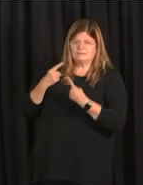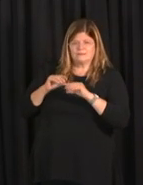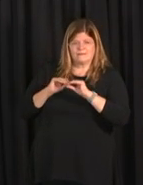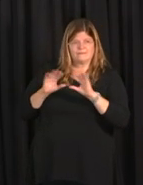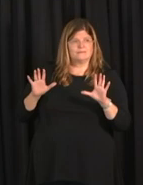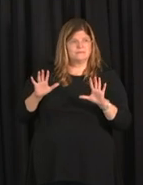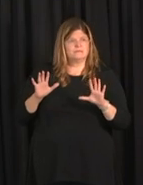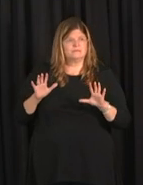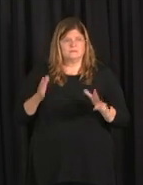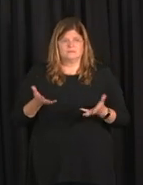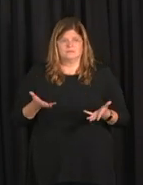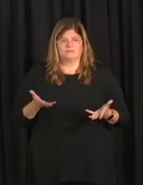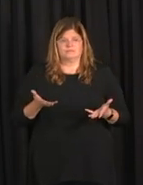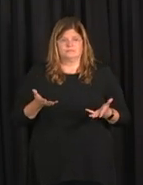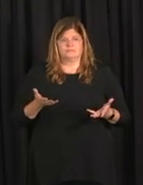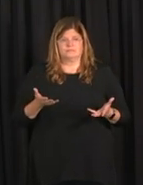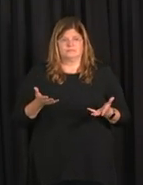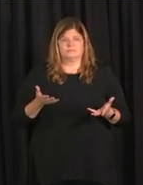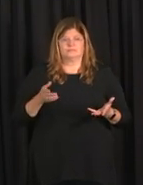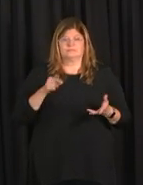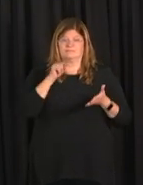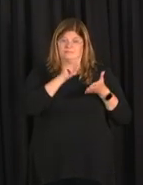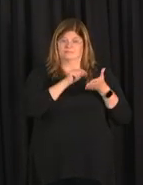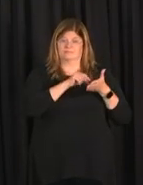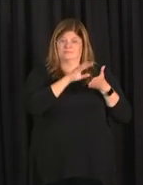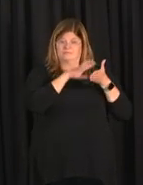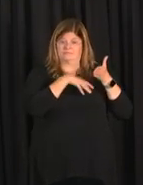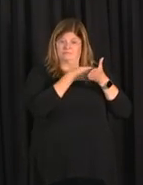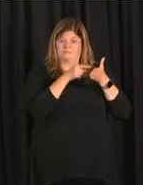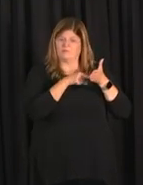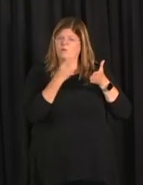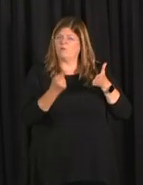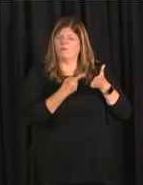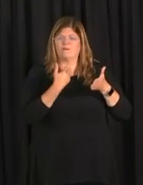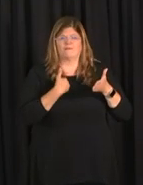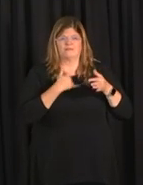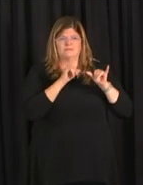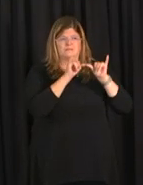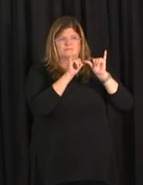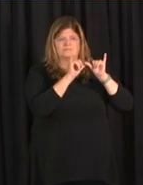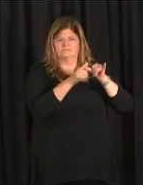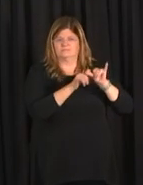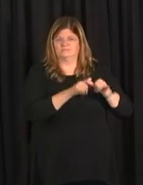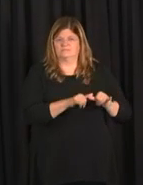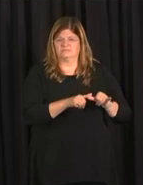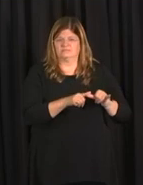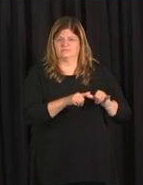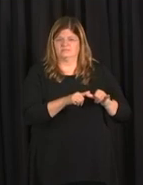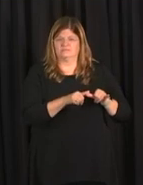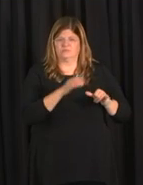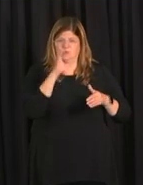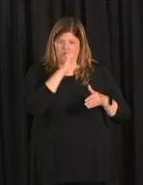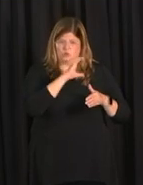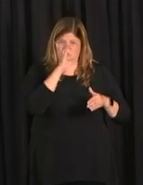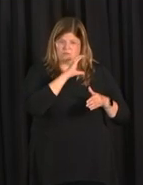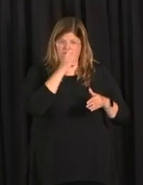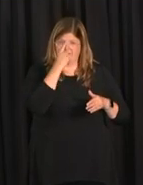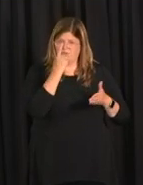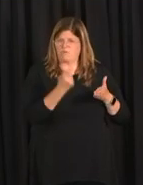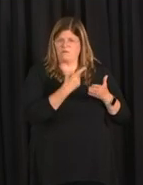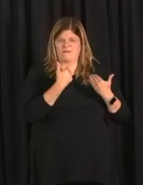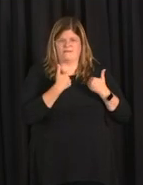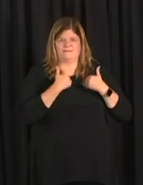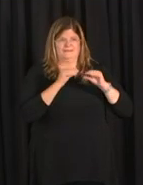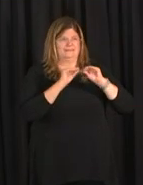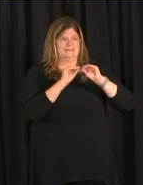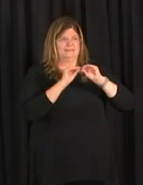clarity. On the dashboard, we have always had metrics with the thresholds of what we were looking to see. And we've always made